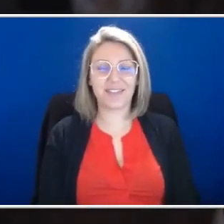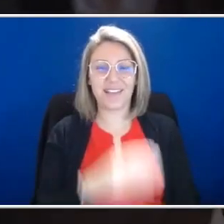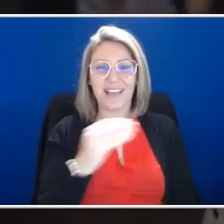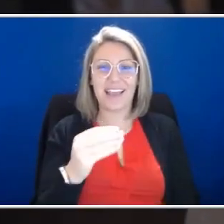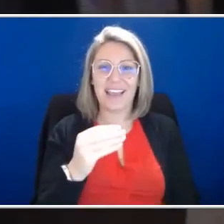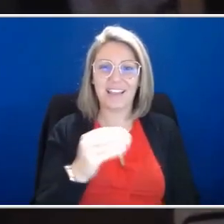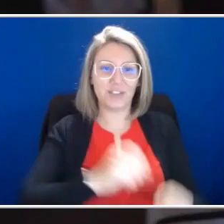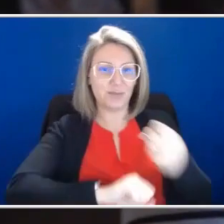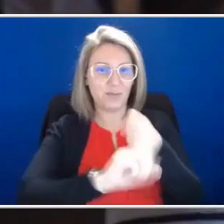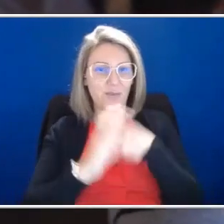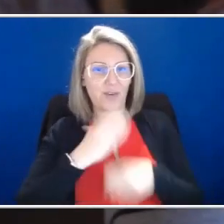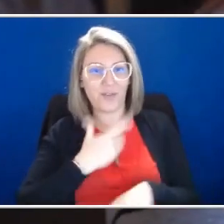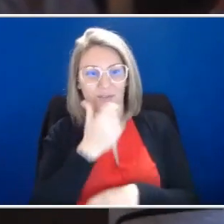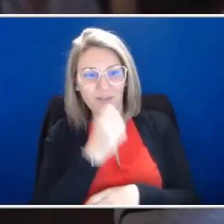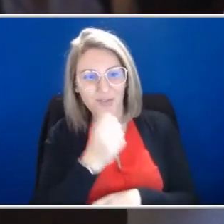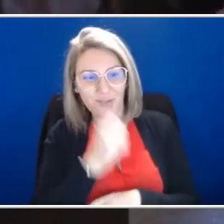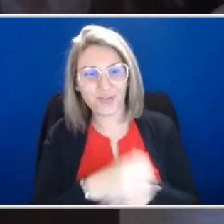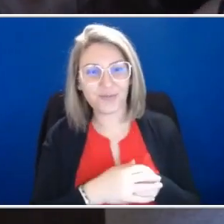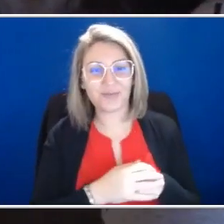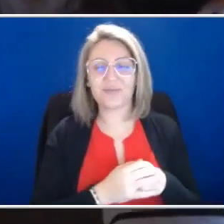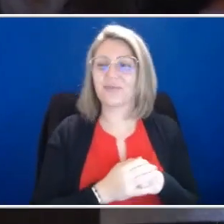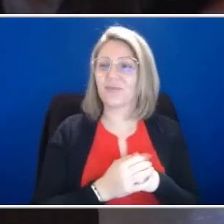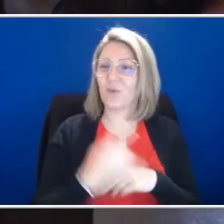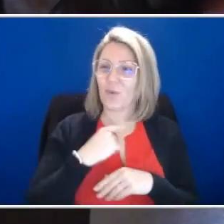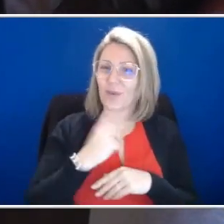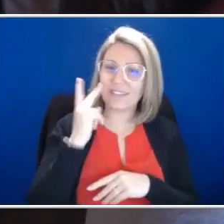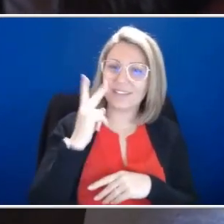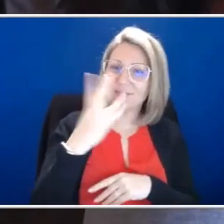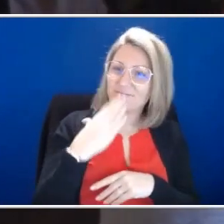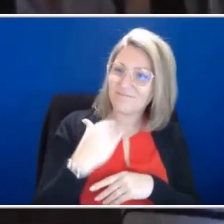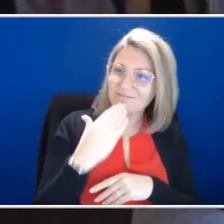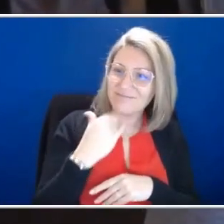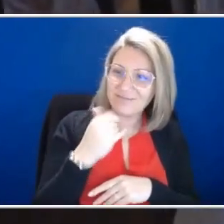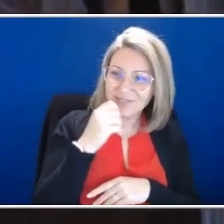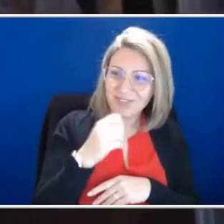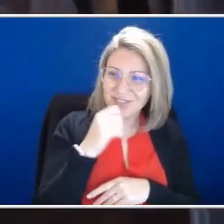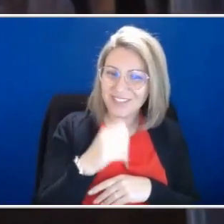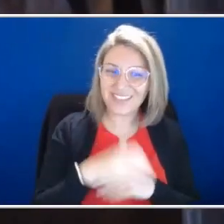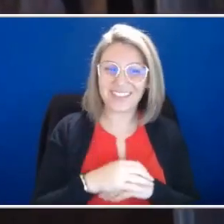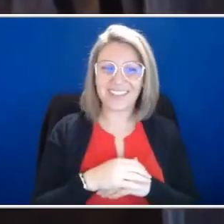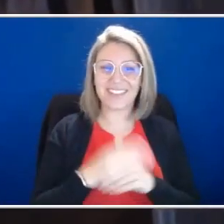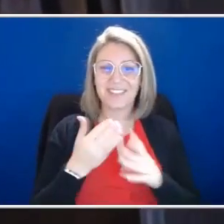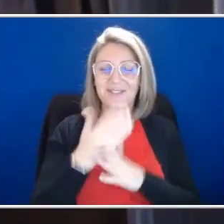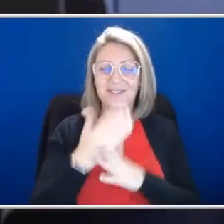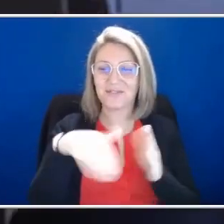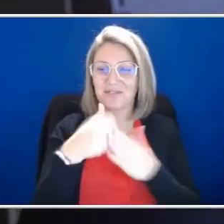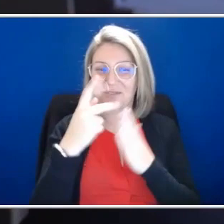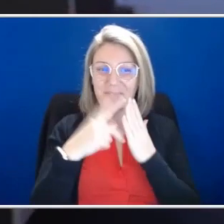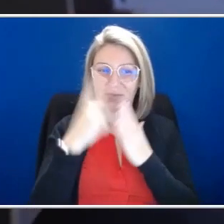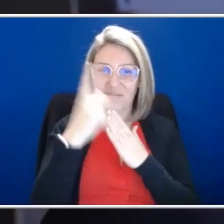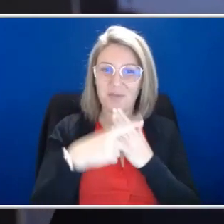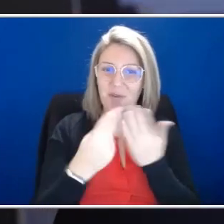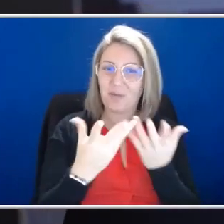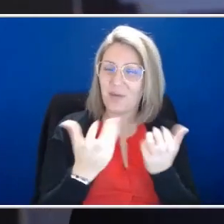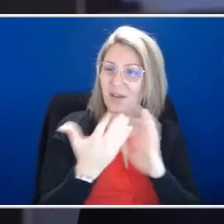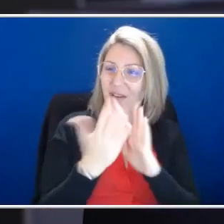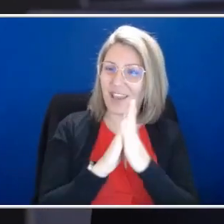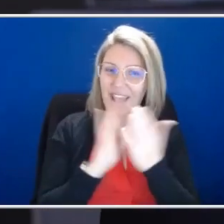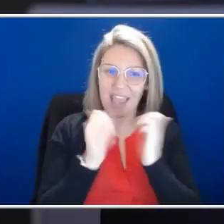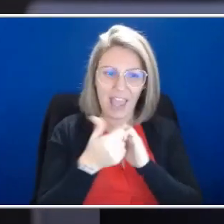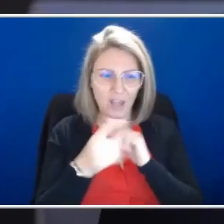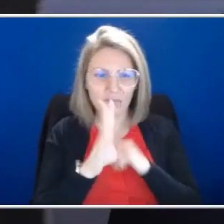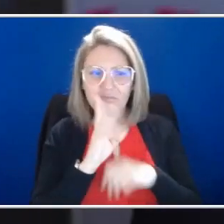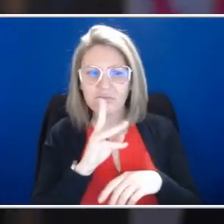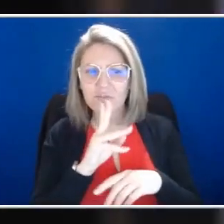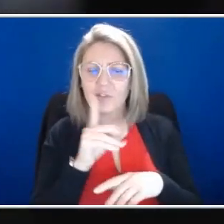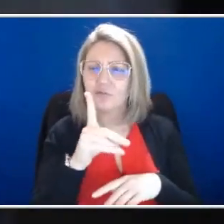girls. We see your sweet little girls throughout this whole program, and I want to ask you how you talk to your daughters, your